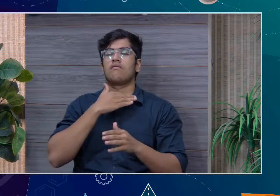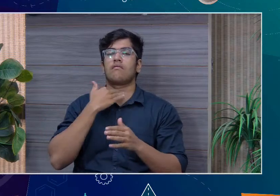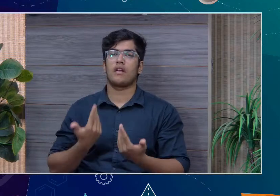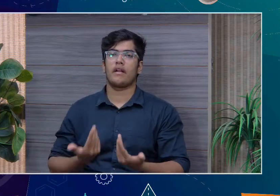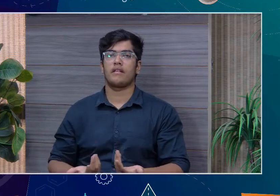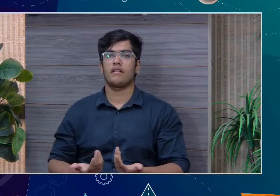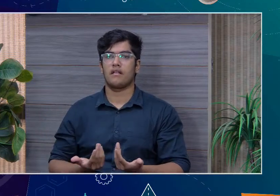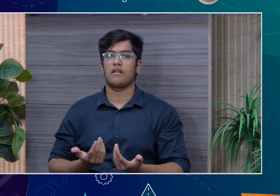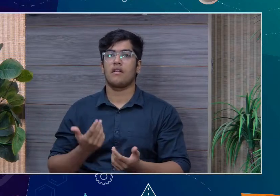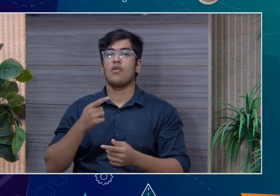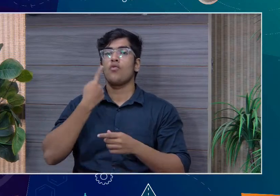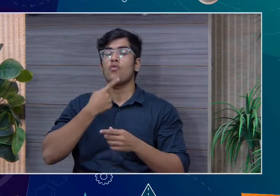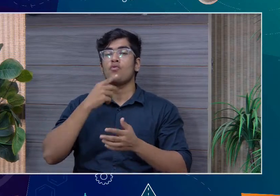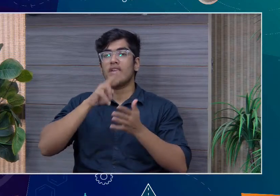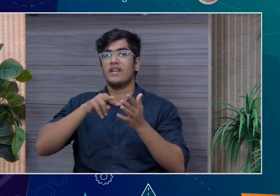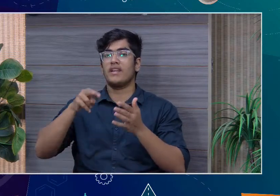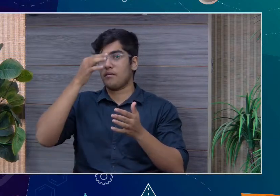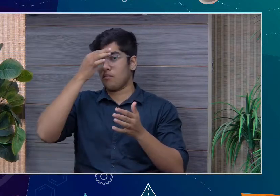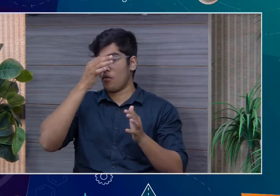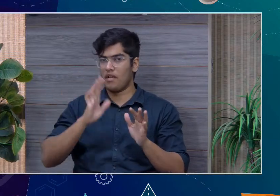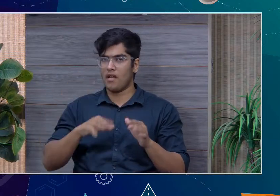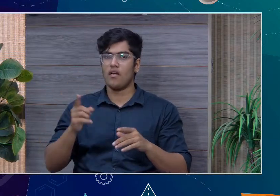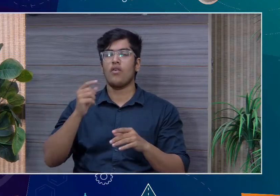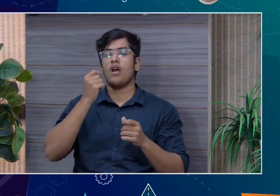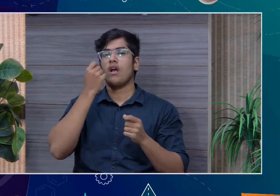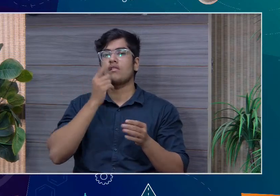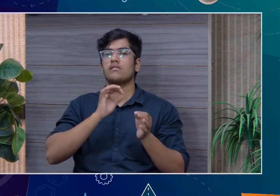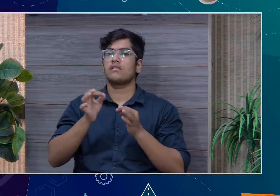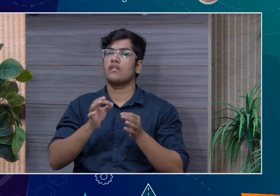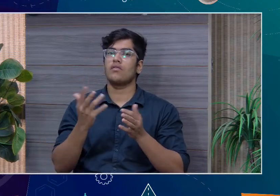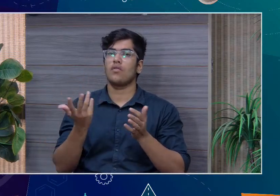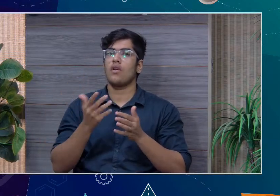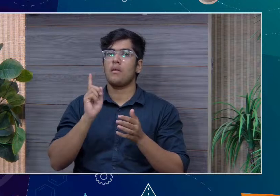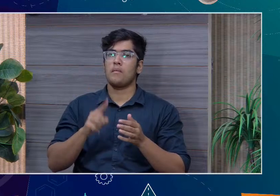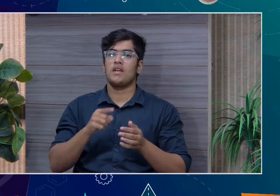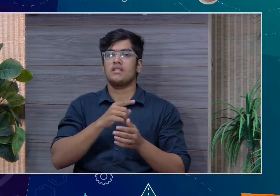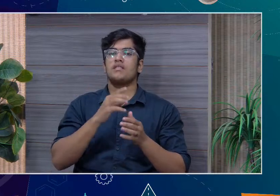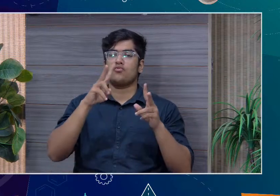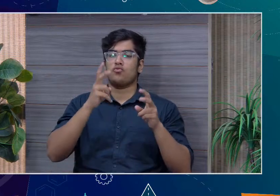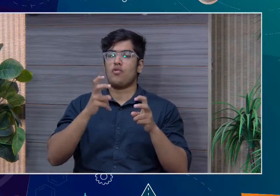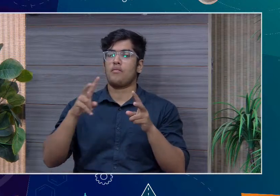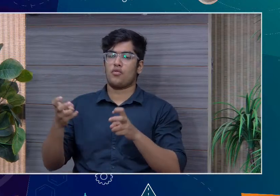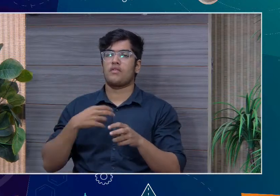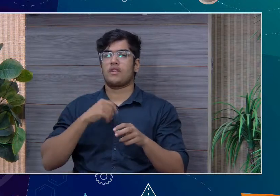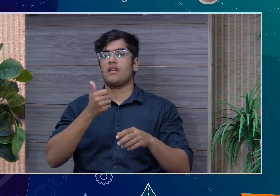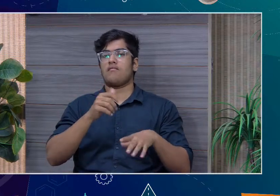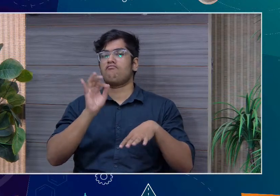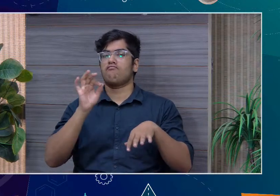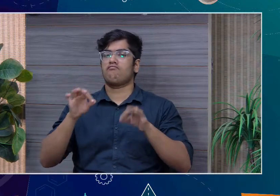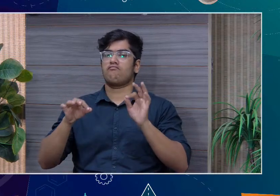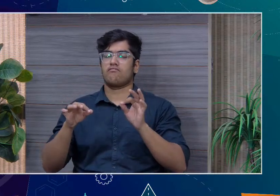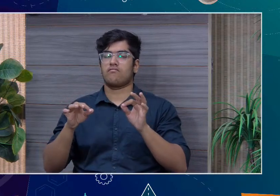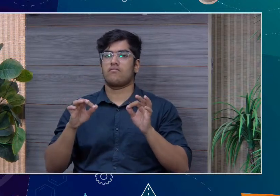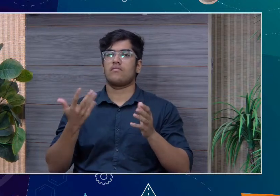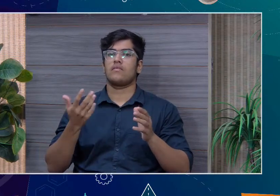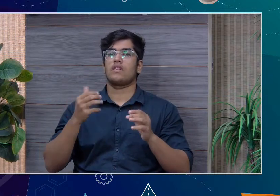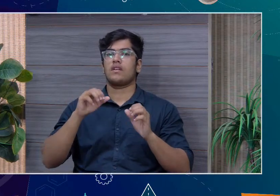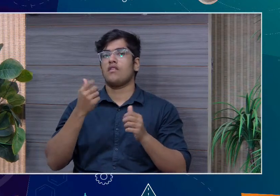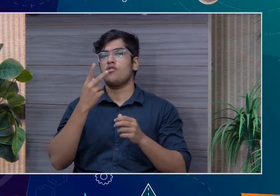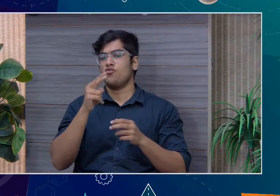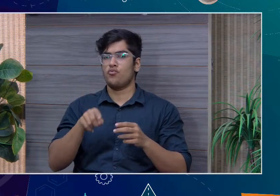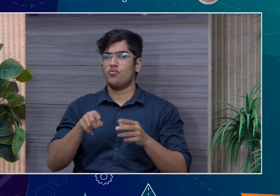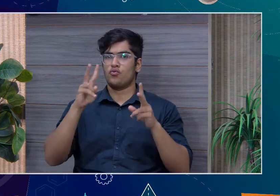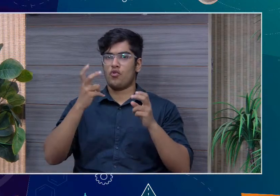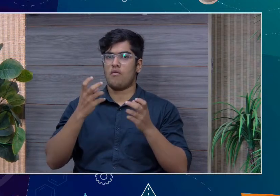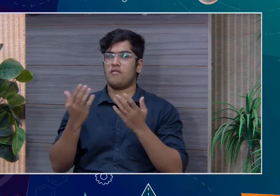with reading problems understand is that we can take theme wise, we can counter to these